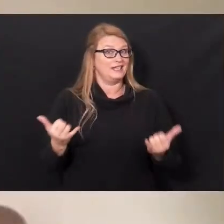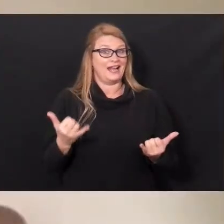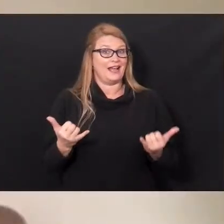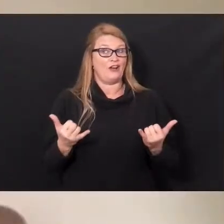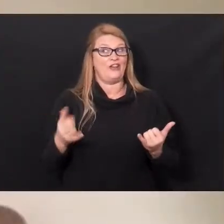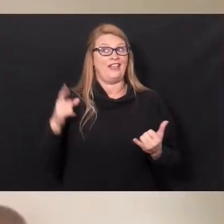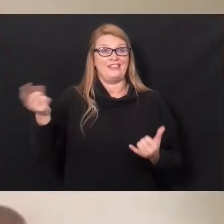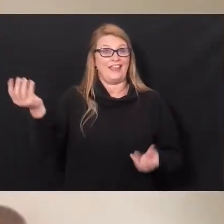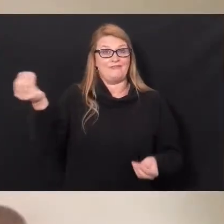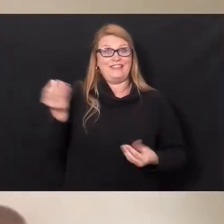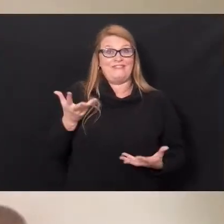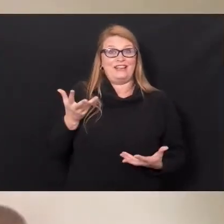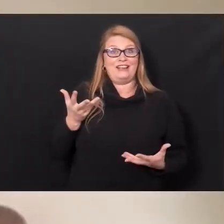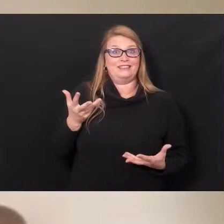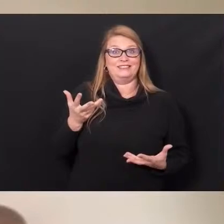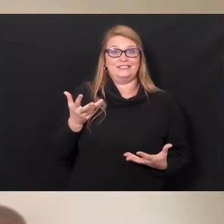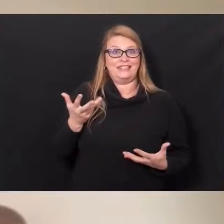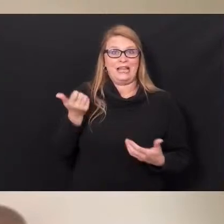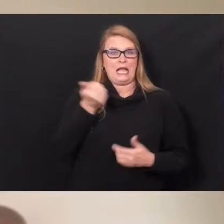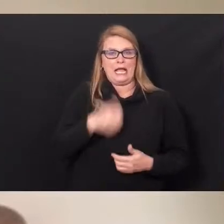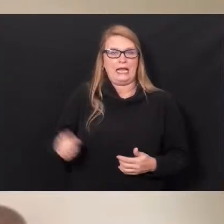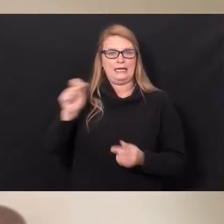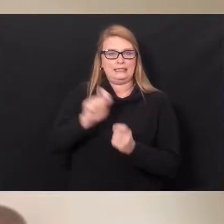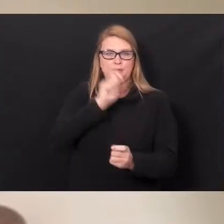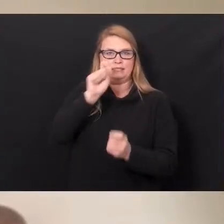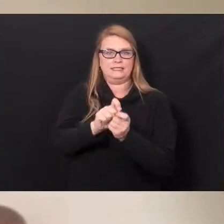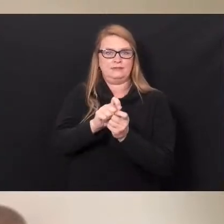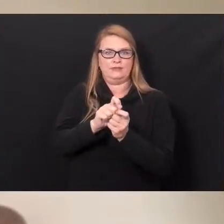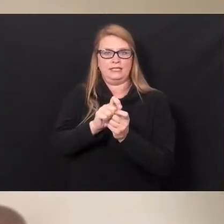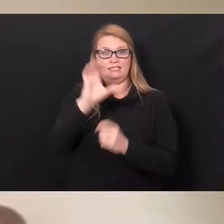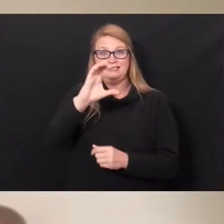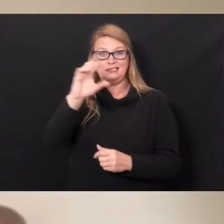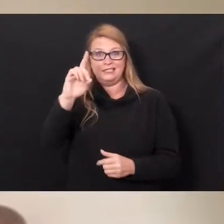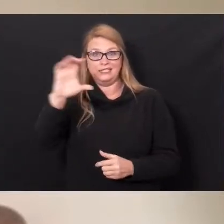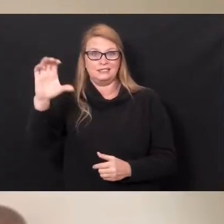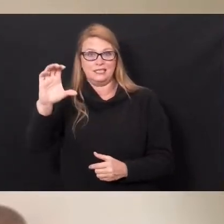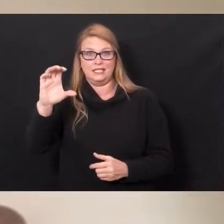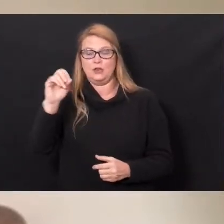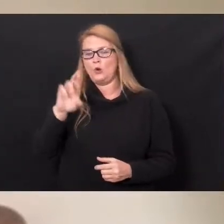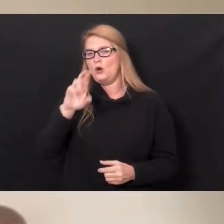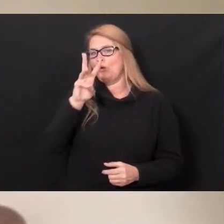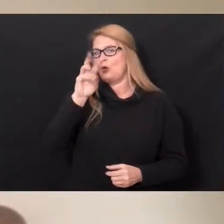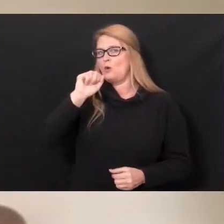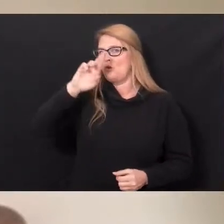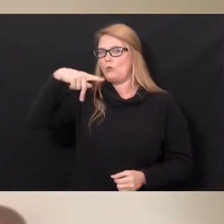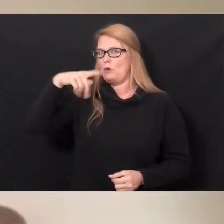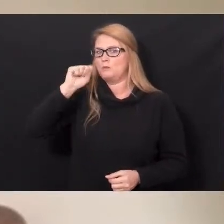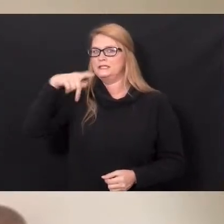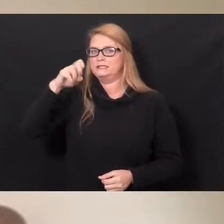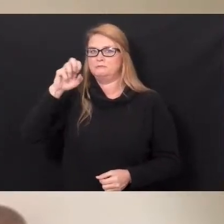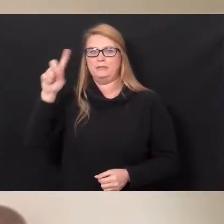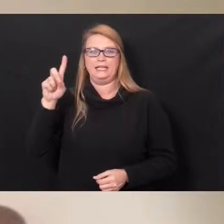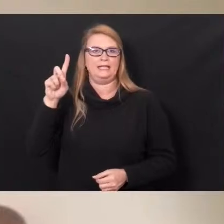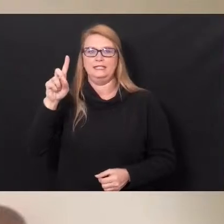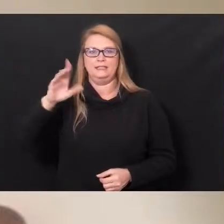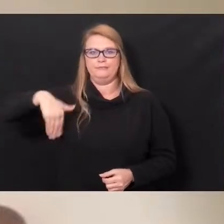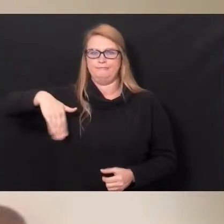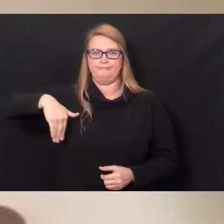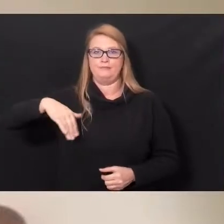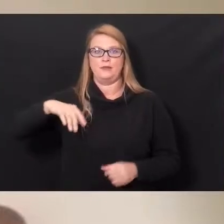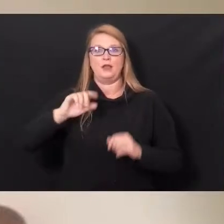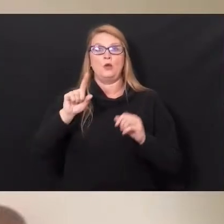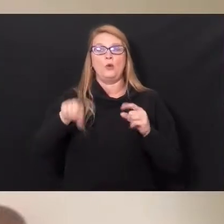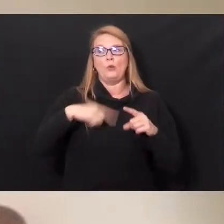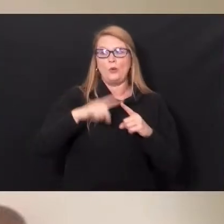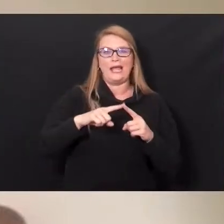any specifics yet from CDC or Operation Warp Speed on when and how those will be distributed. But